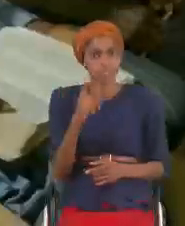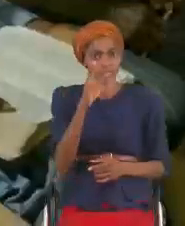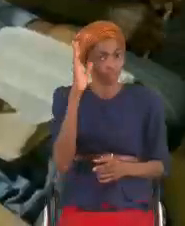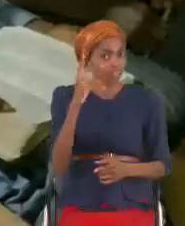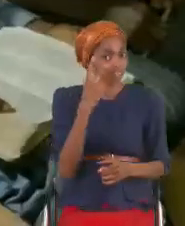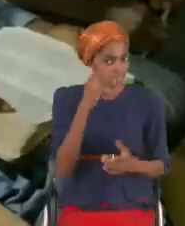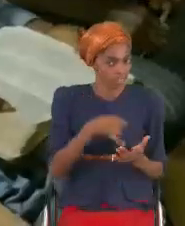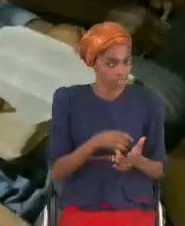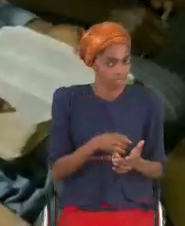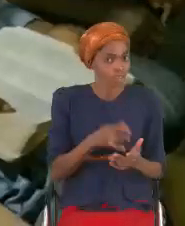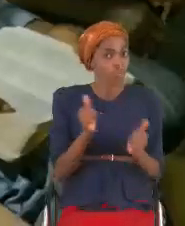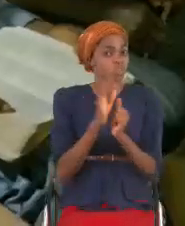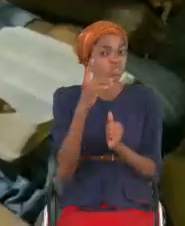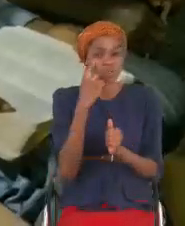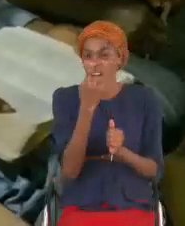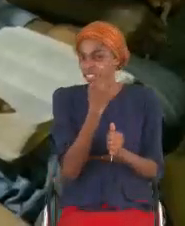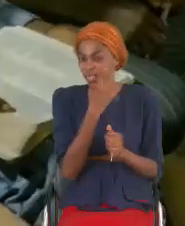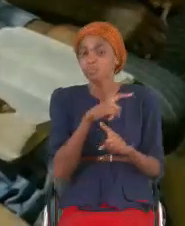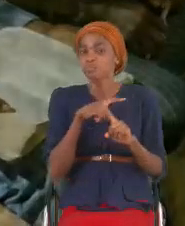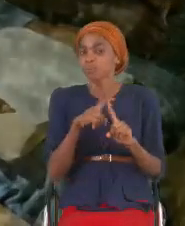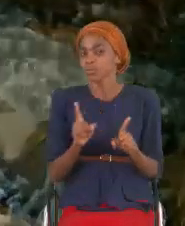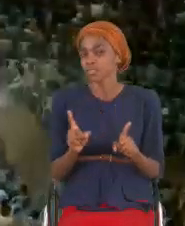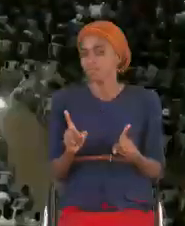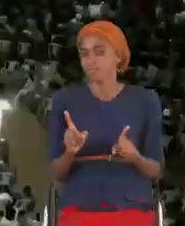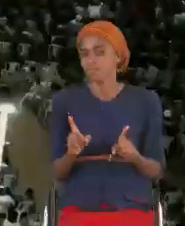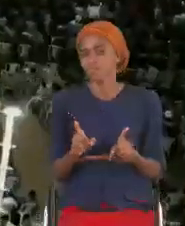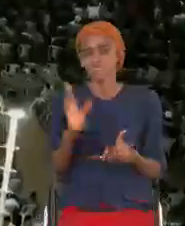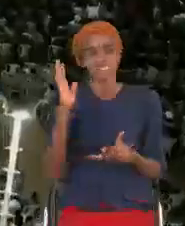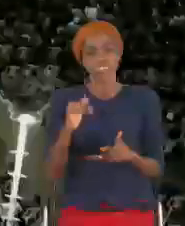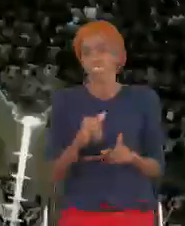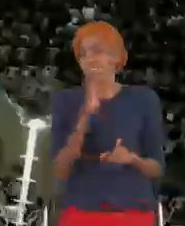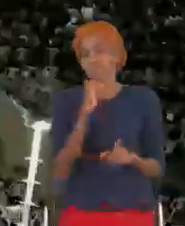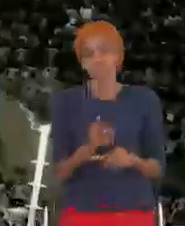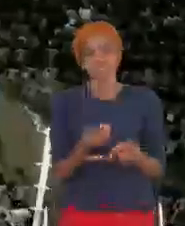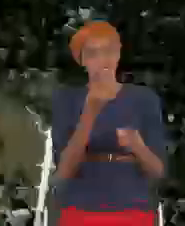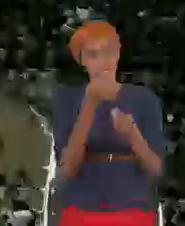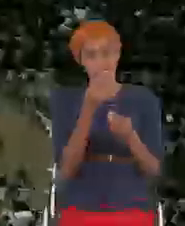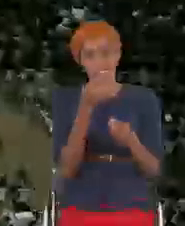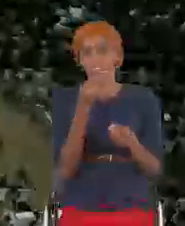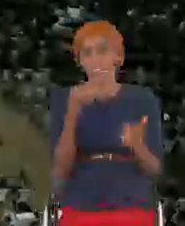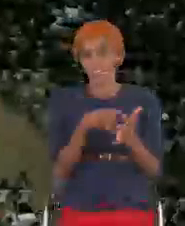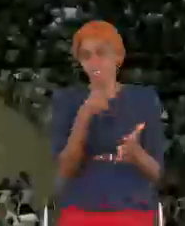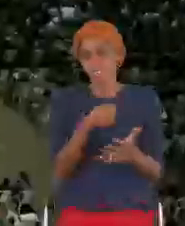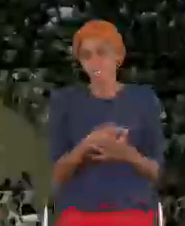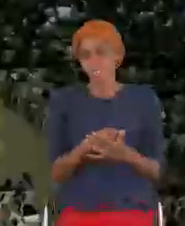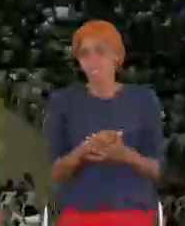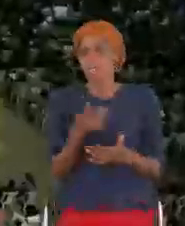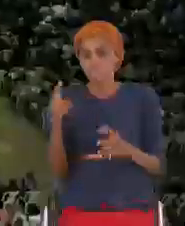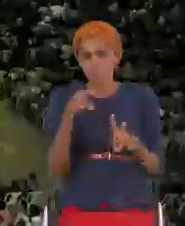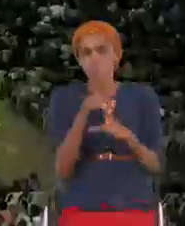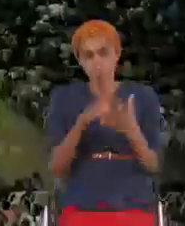see it with thine eyes, but shall not eat thereof. Look at what happened to